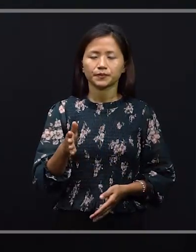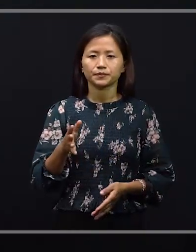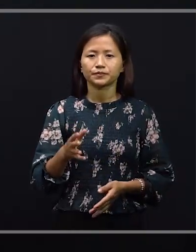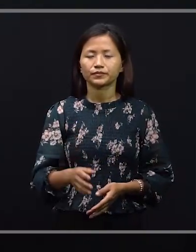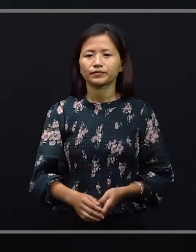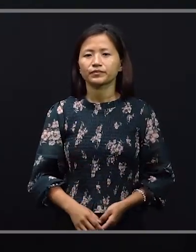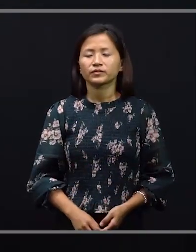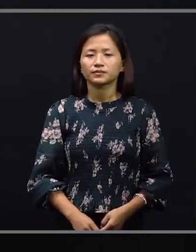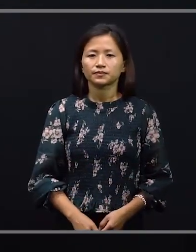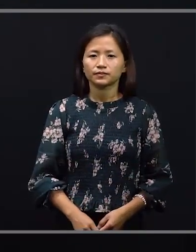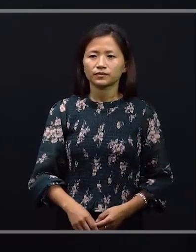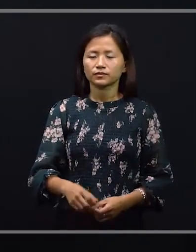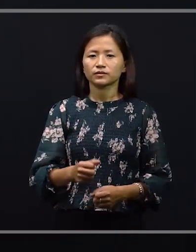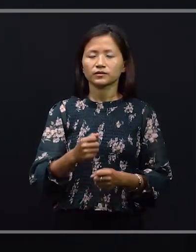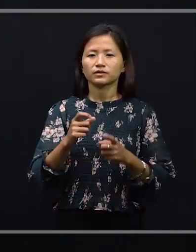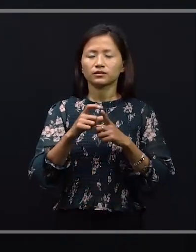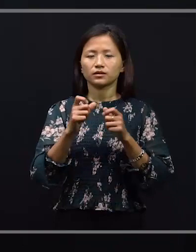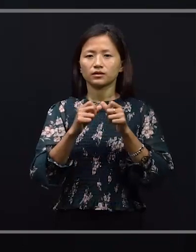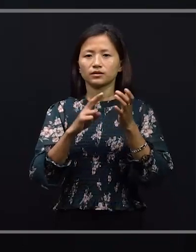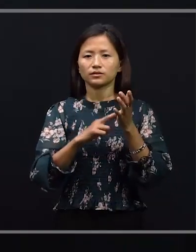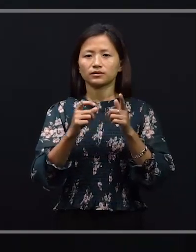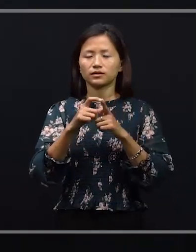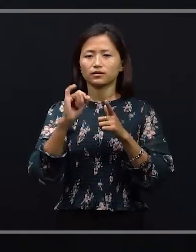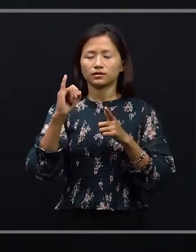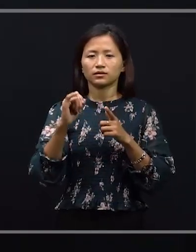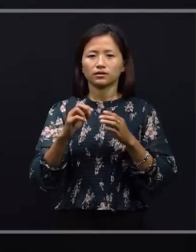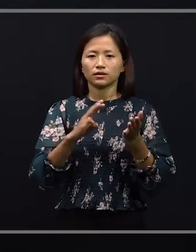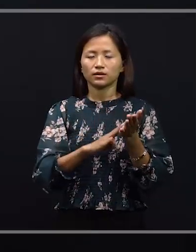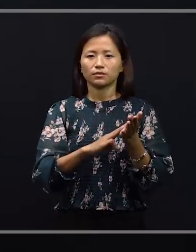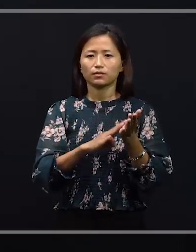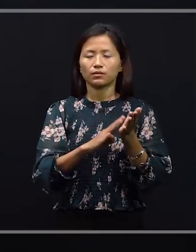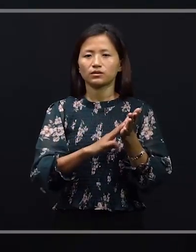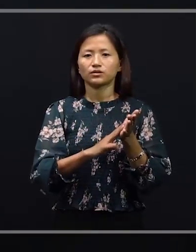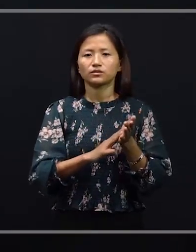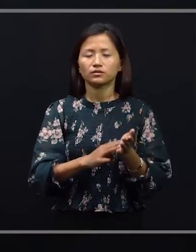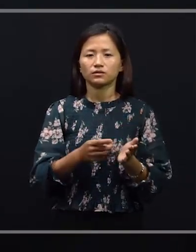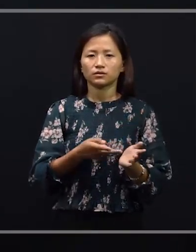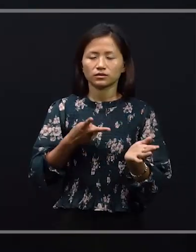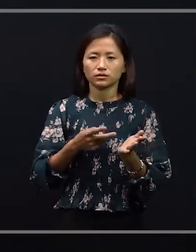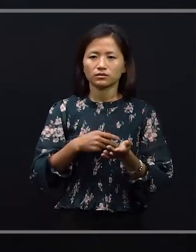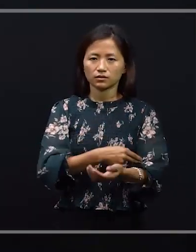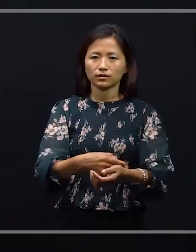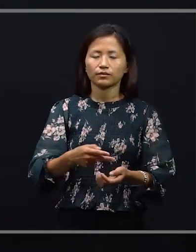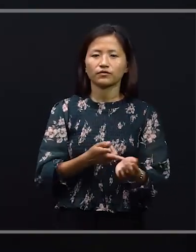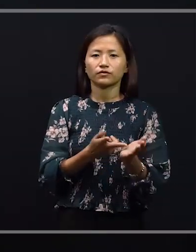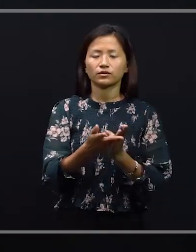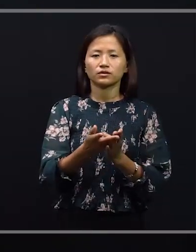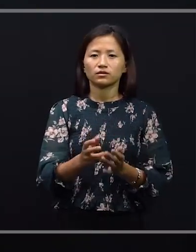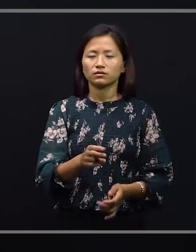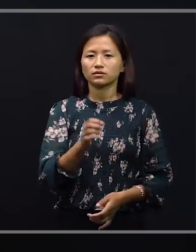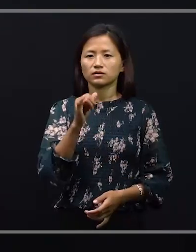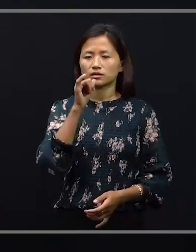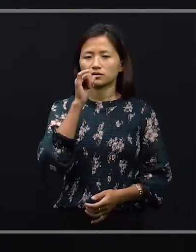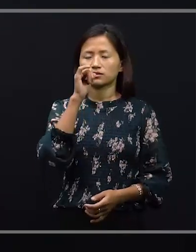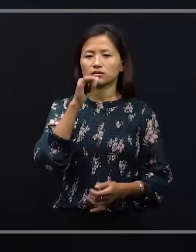Dandi March. Okay, the famous Dandi March. Dandi, again, this is a name of a village on the seashore of Gujarat.